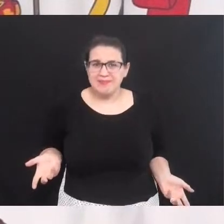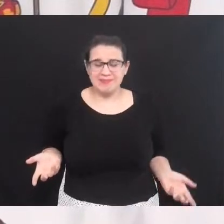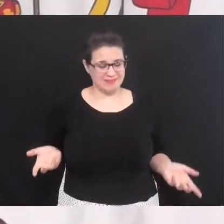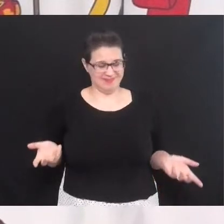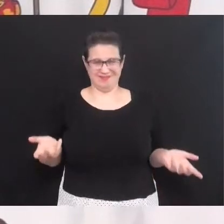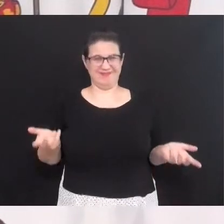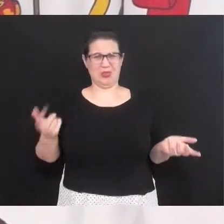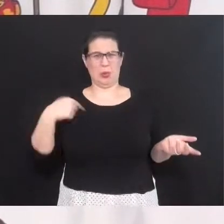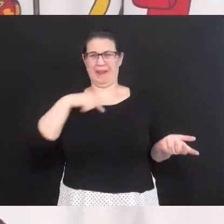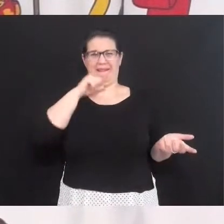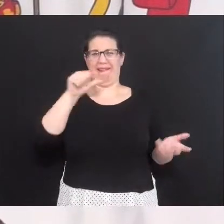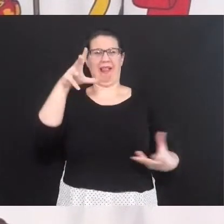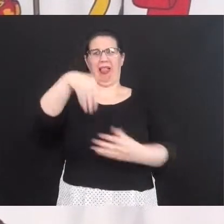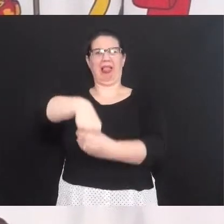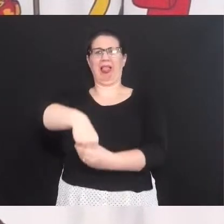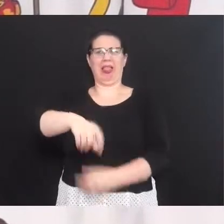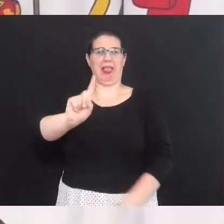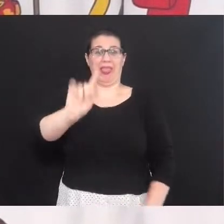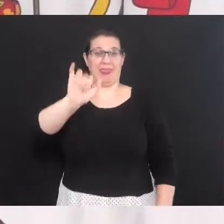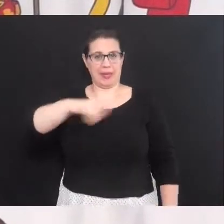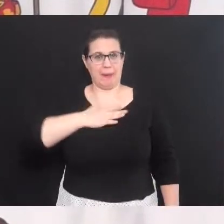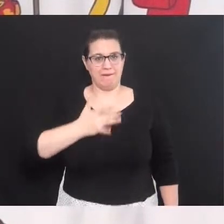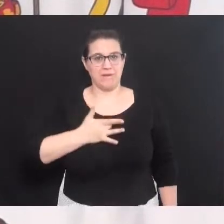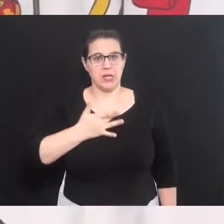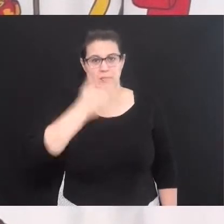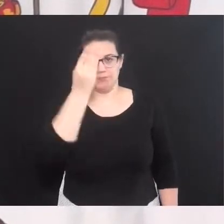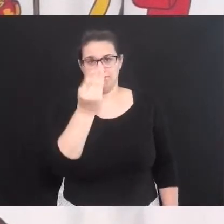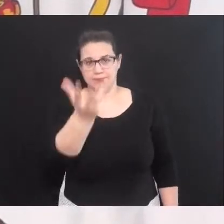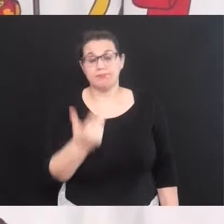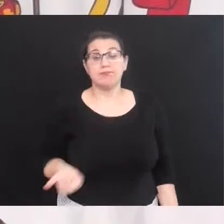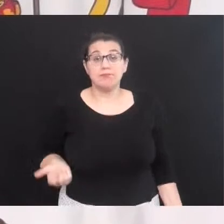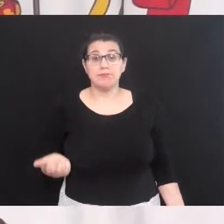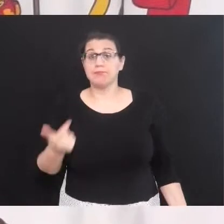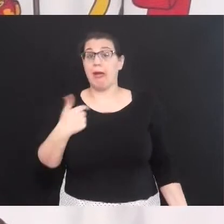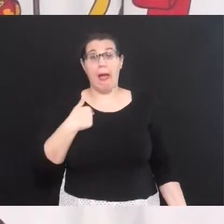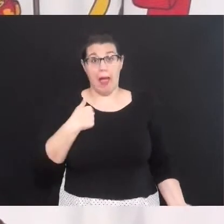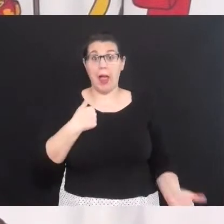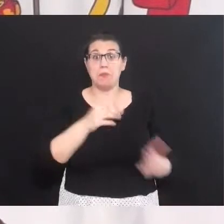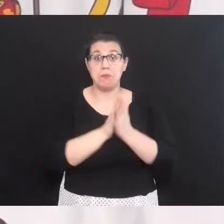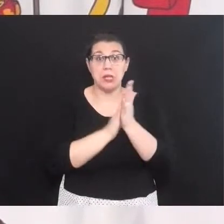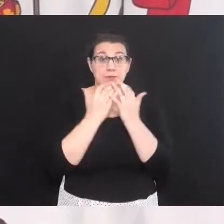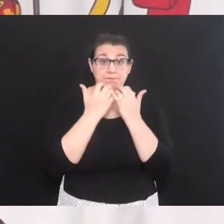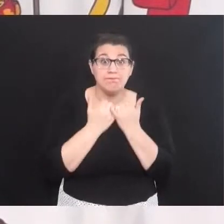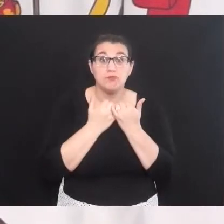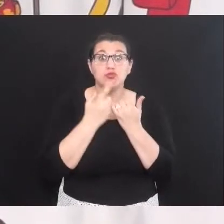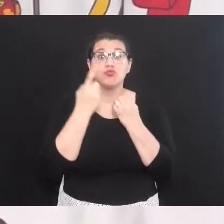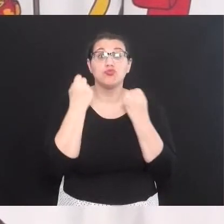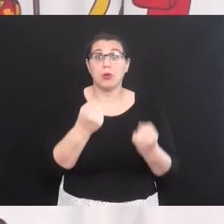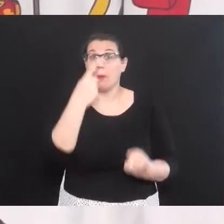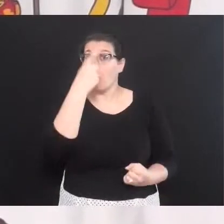us to do. And that's how I feel about it. And I'm pretty passionate about it because I think that's right.